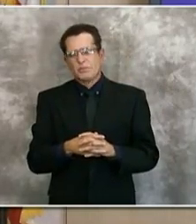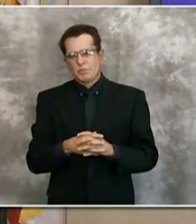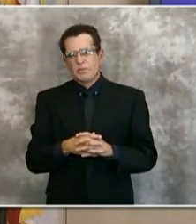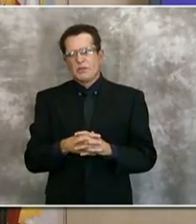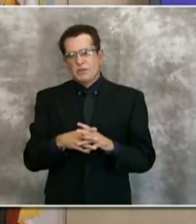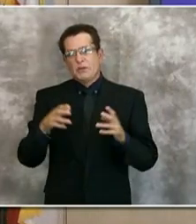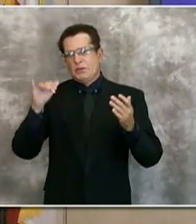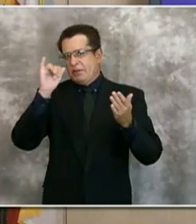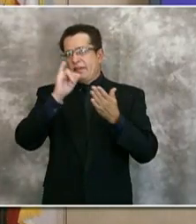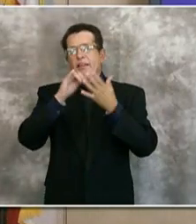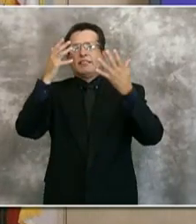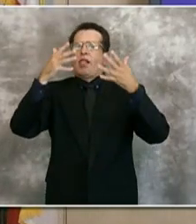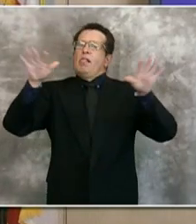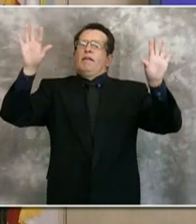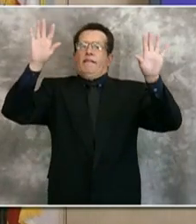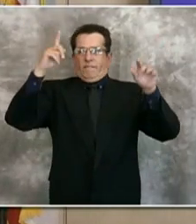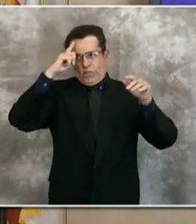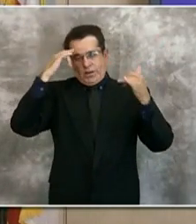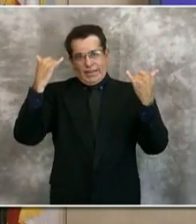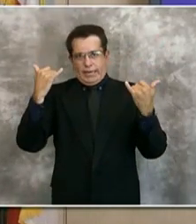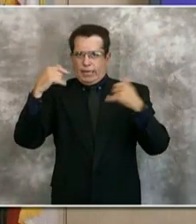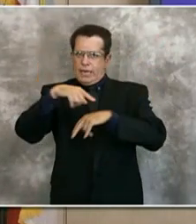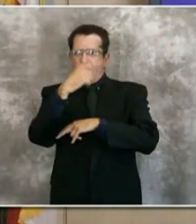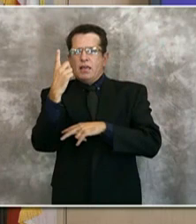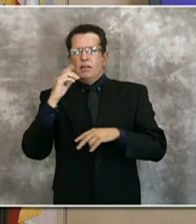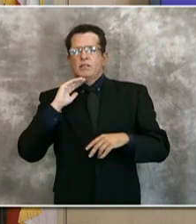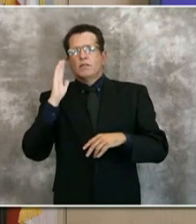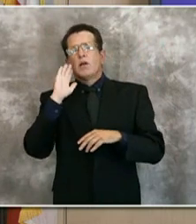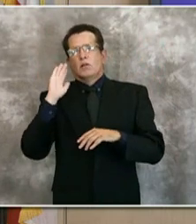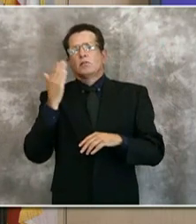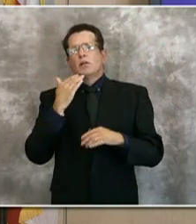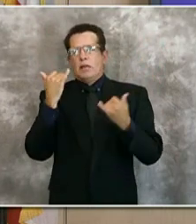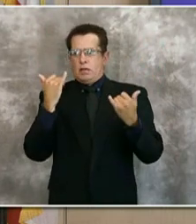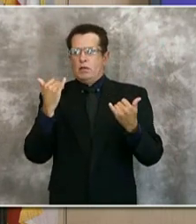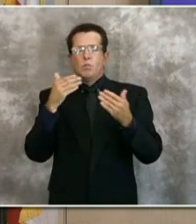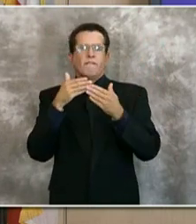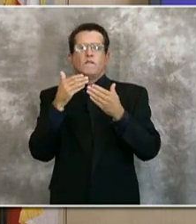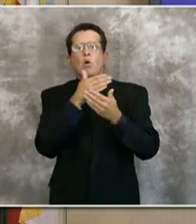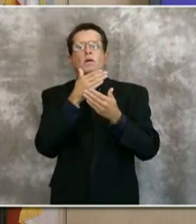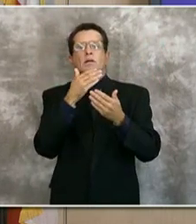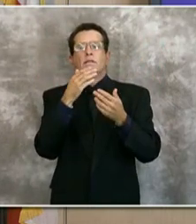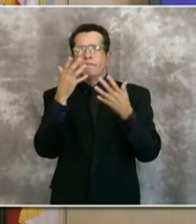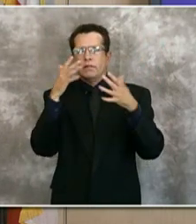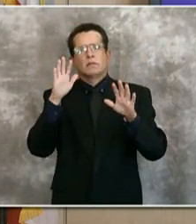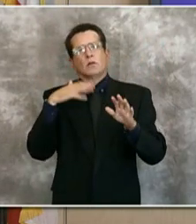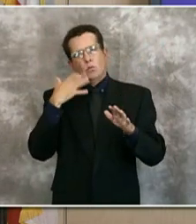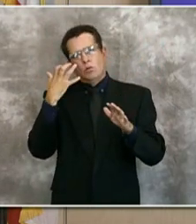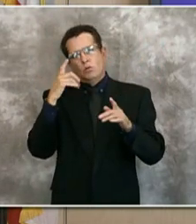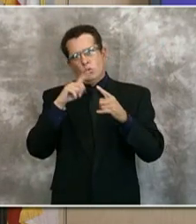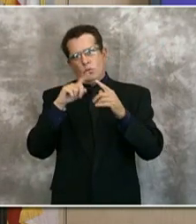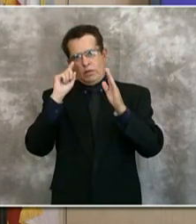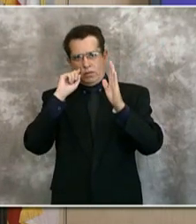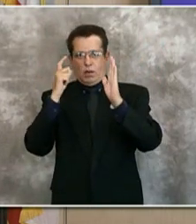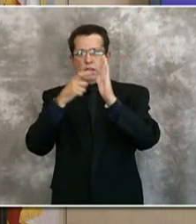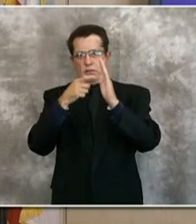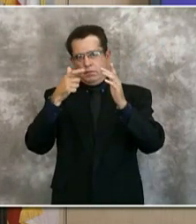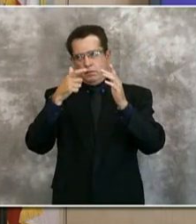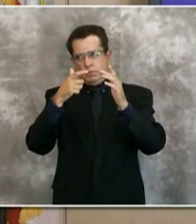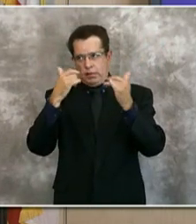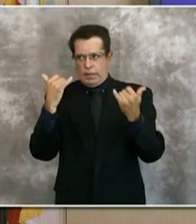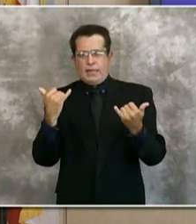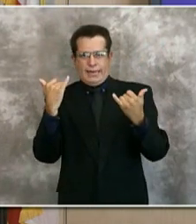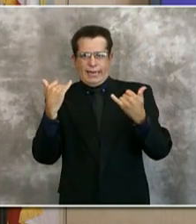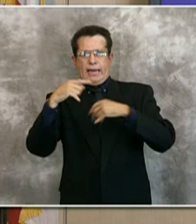That concludes our media calls for today. Before we close, I wanted to take an opportunity to acknowledge that today